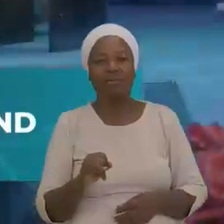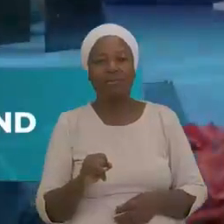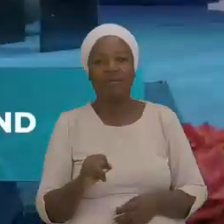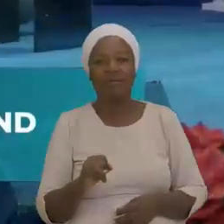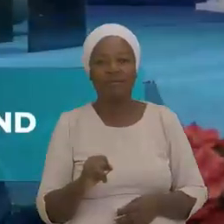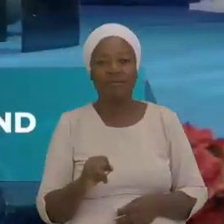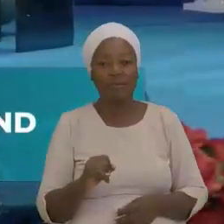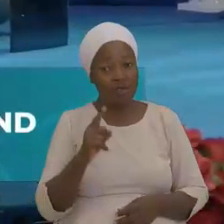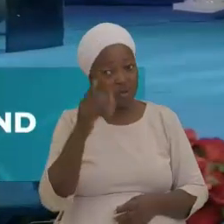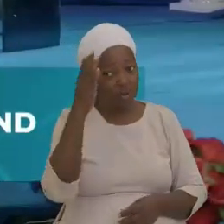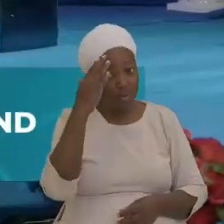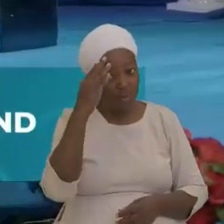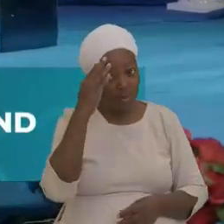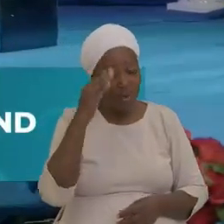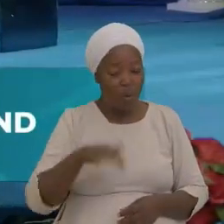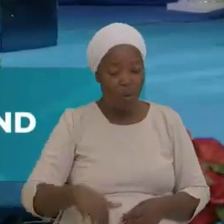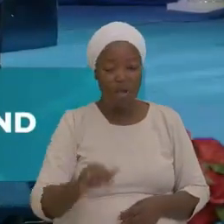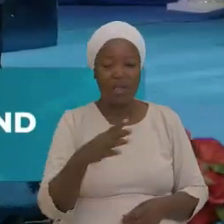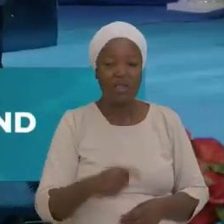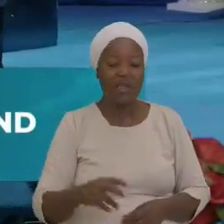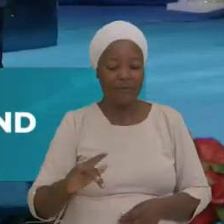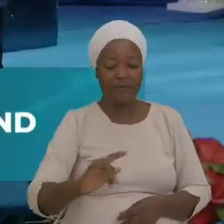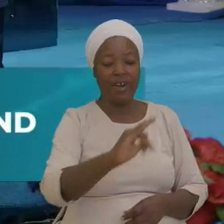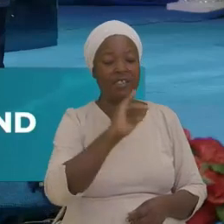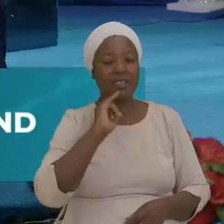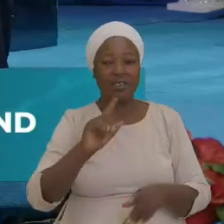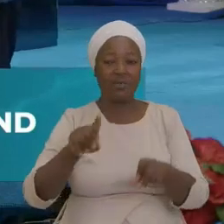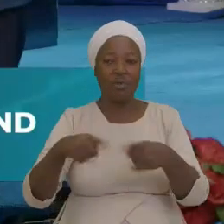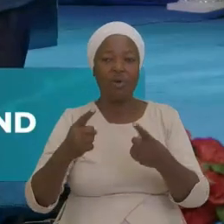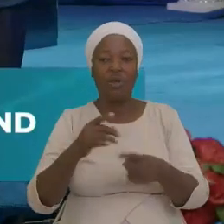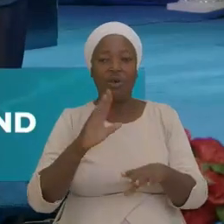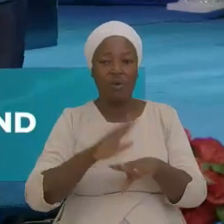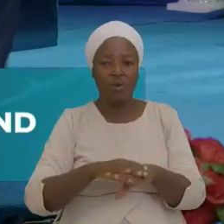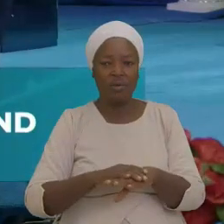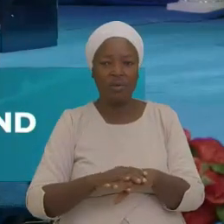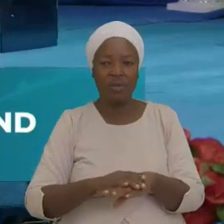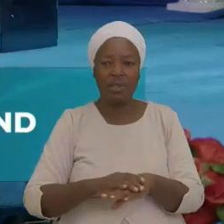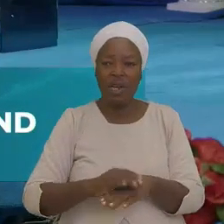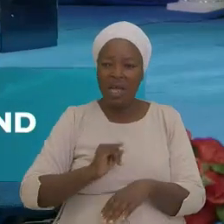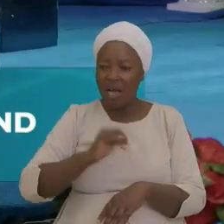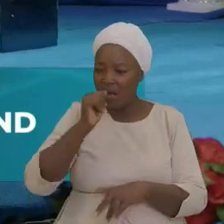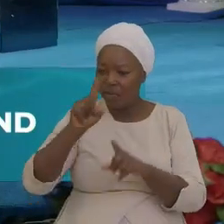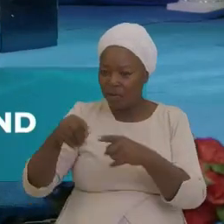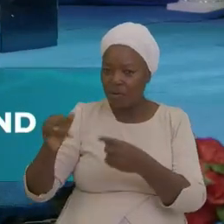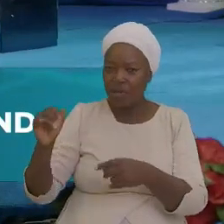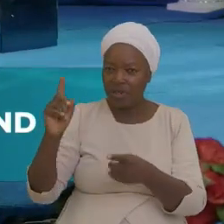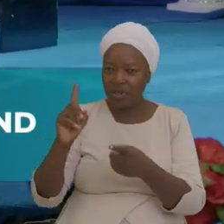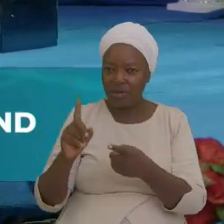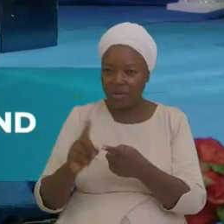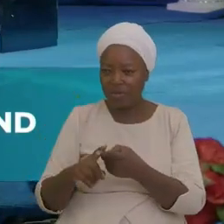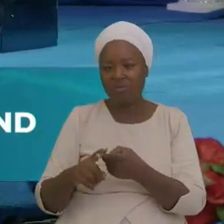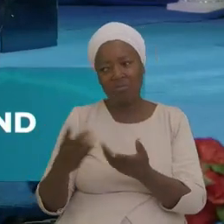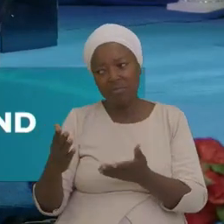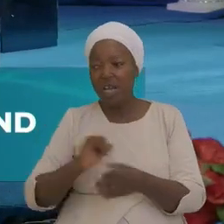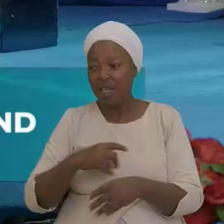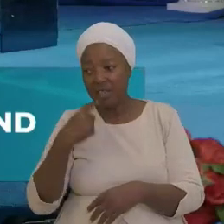You know, while the flight is going on, I am going to, I mentioned the place.